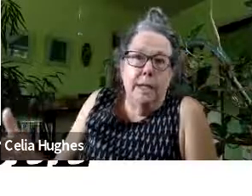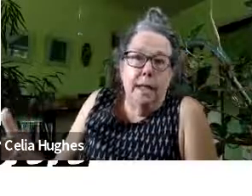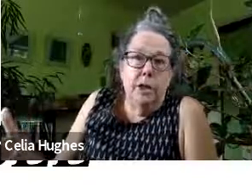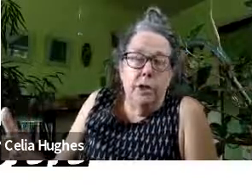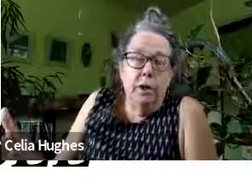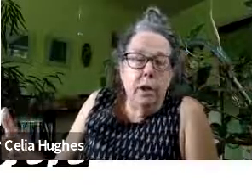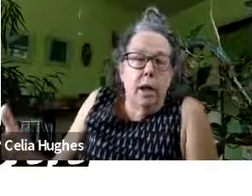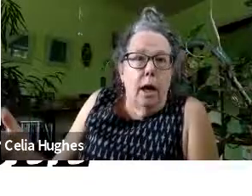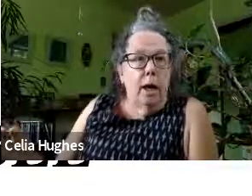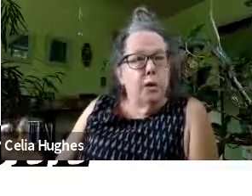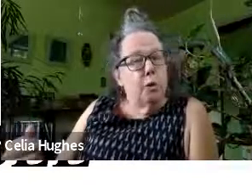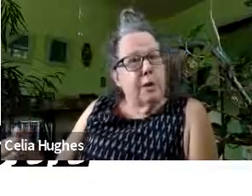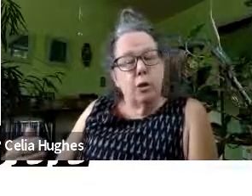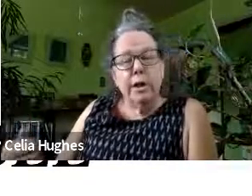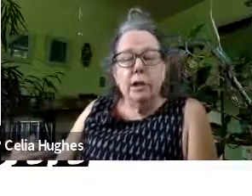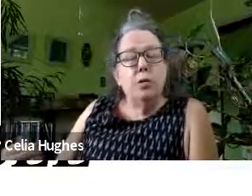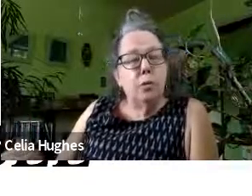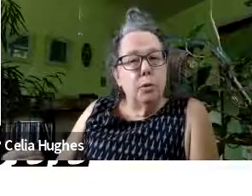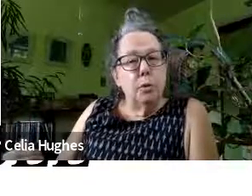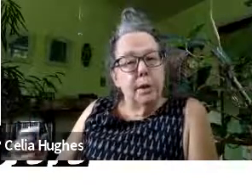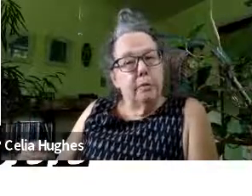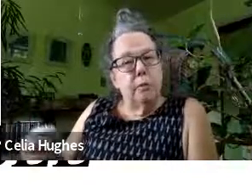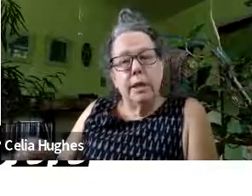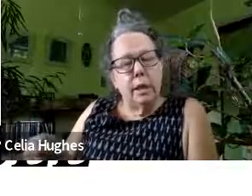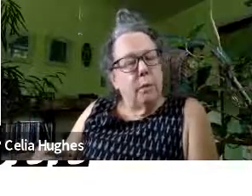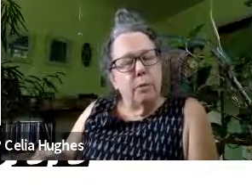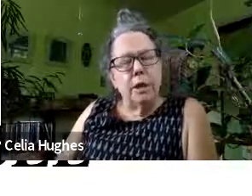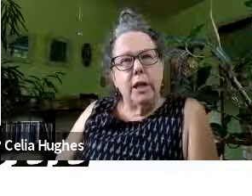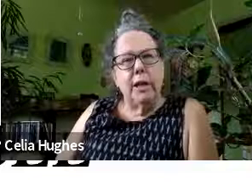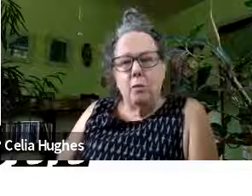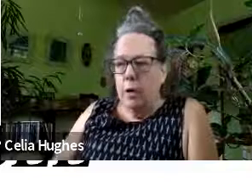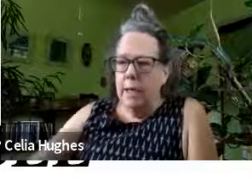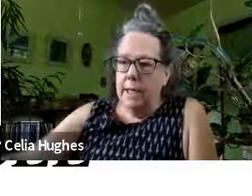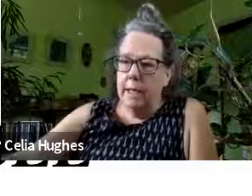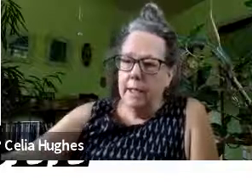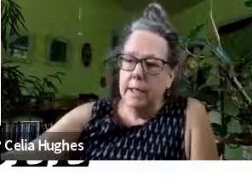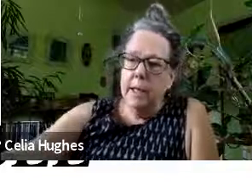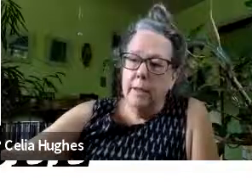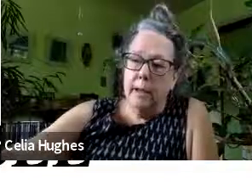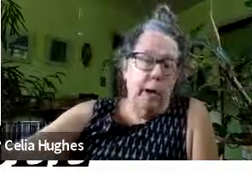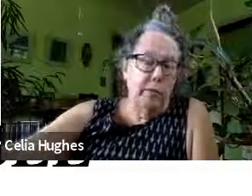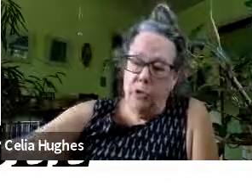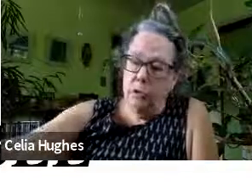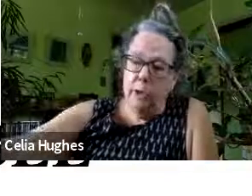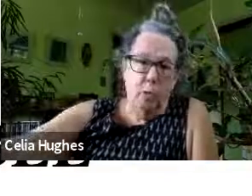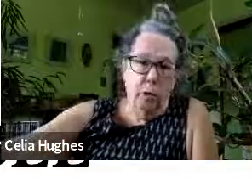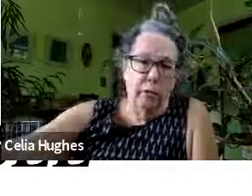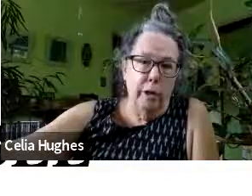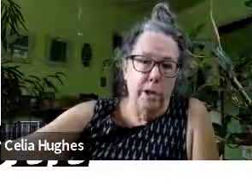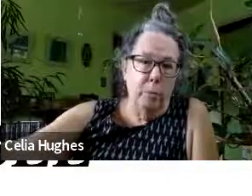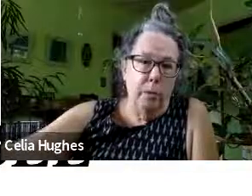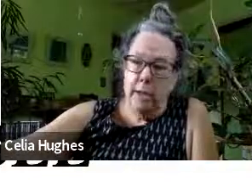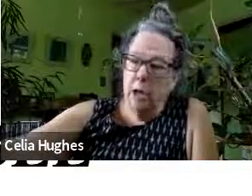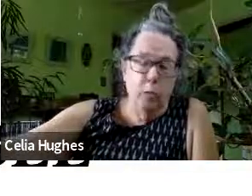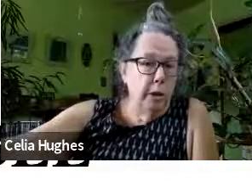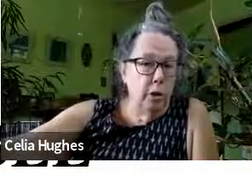right intention. So it's learning the tools and really appreciating what it is that you have to do in order for it